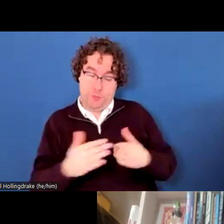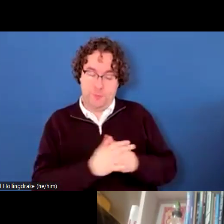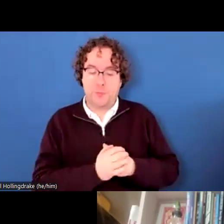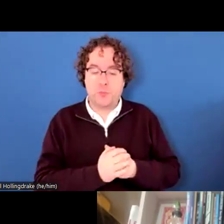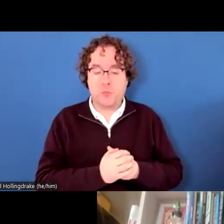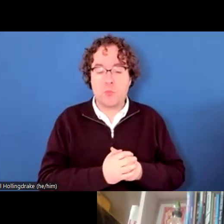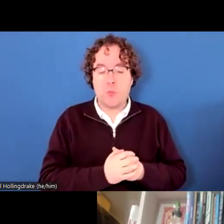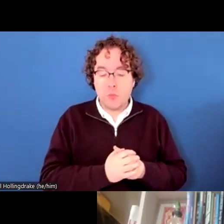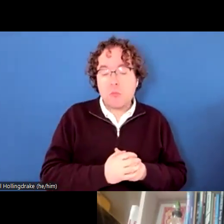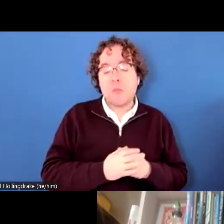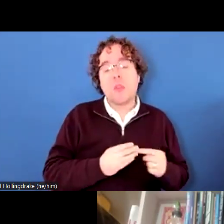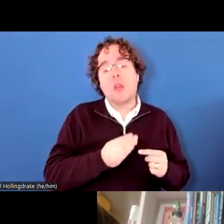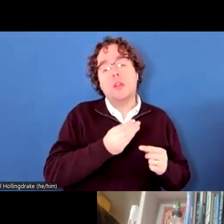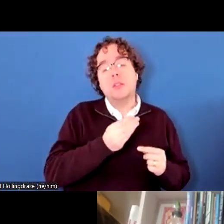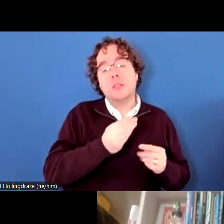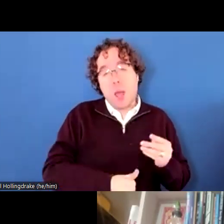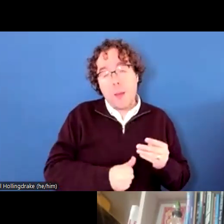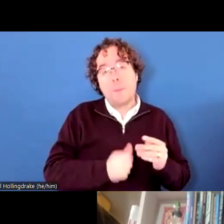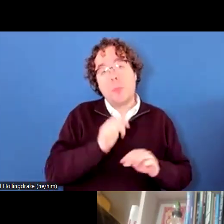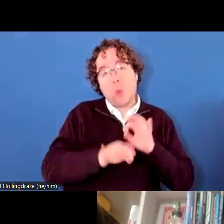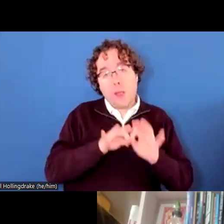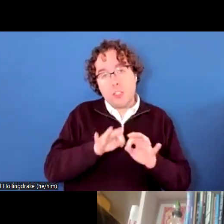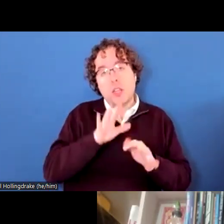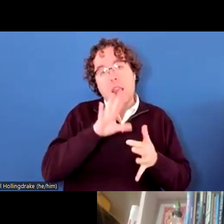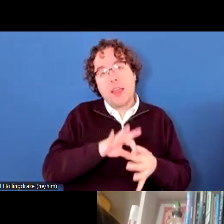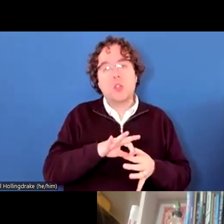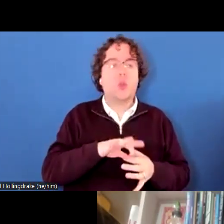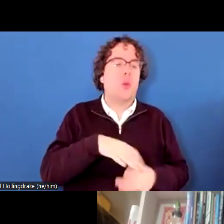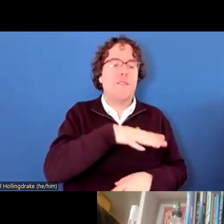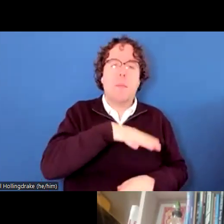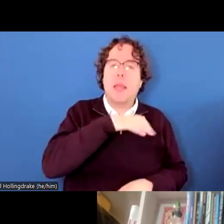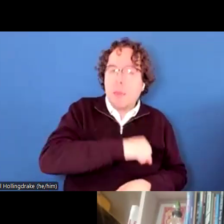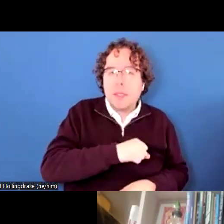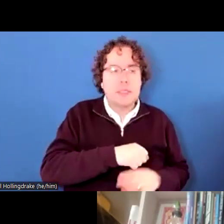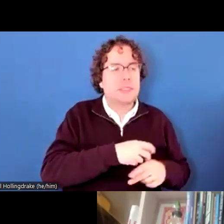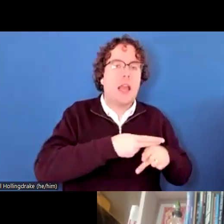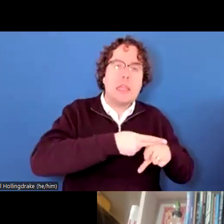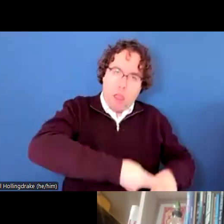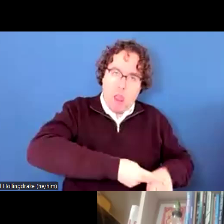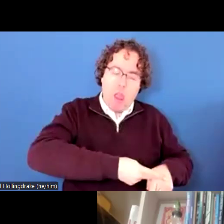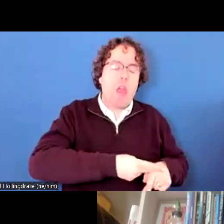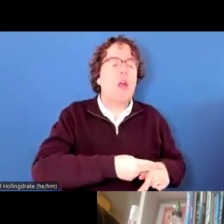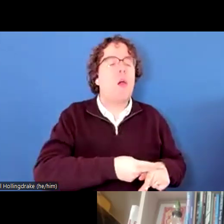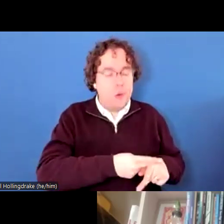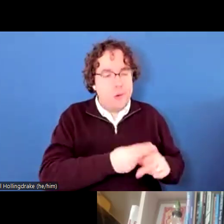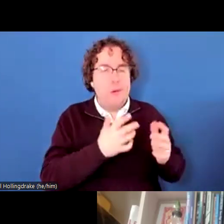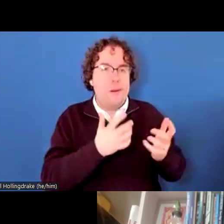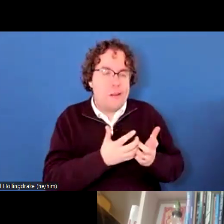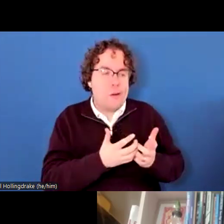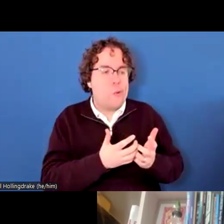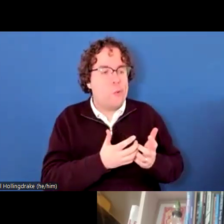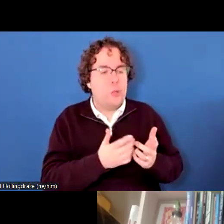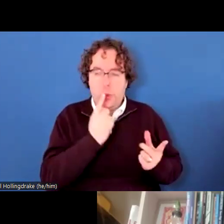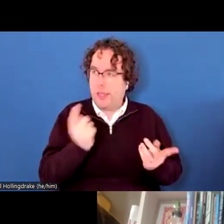questions relating to family commitments and caregiving, and how it's possible to kind of juggle